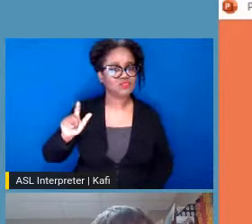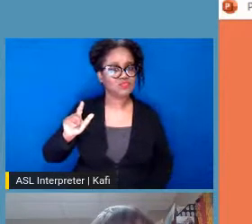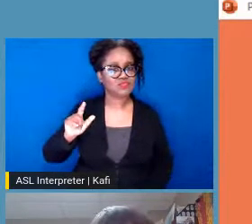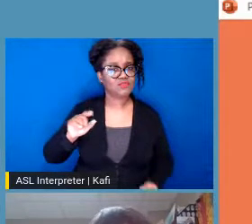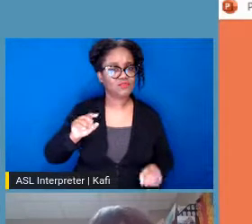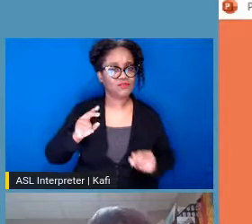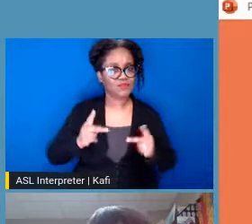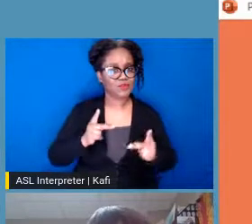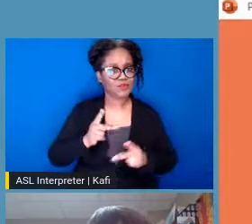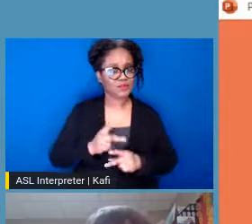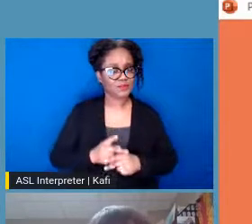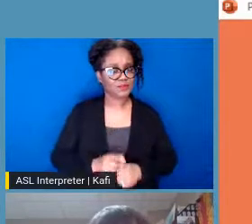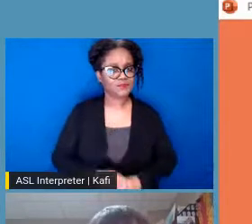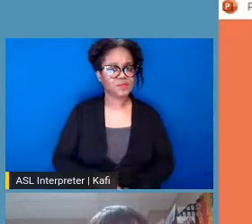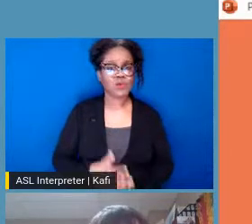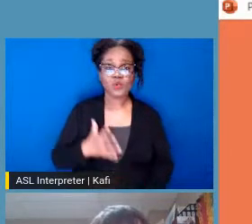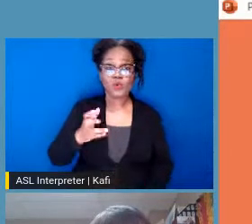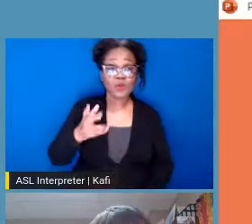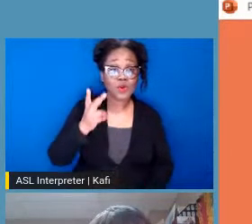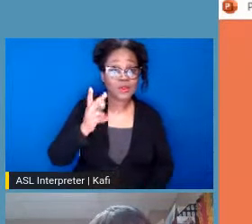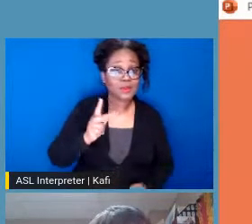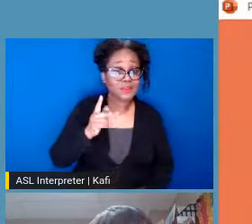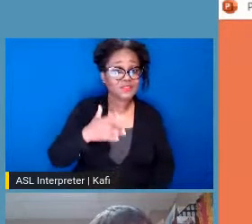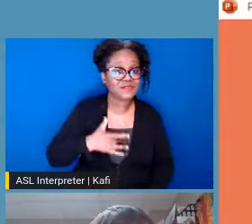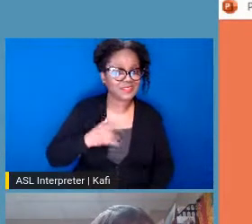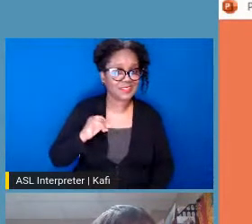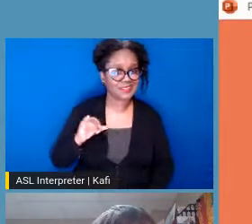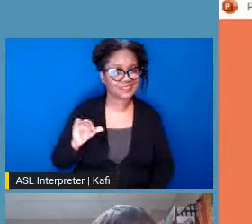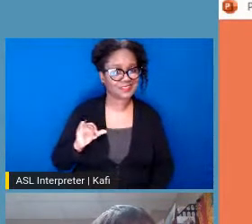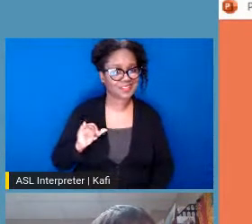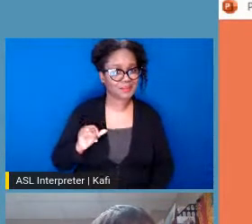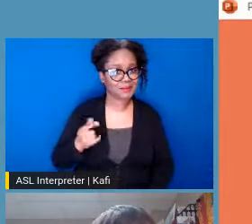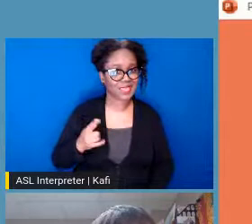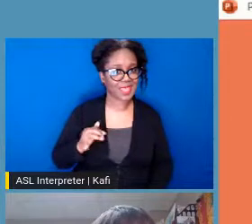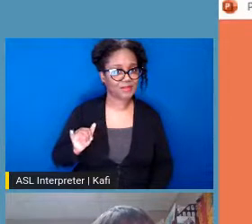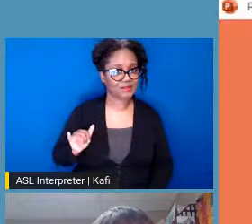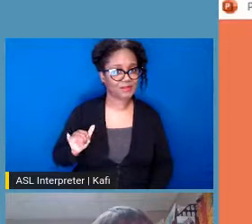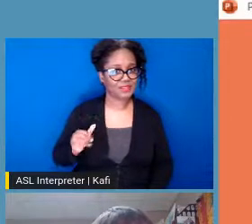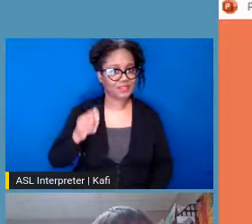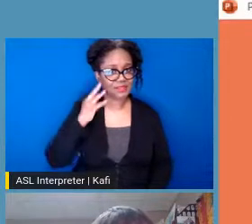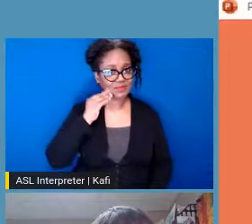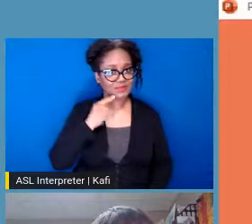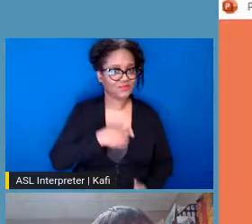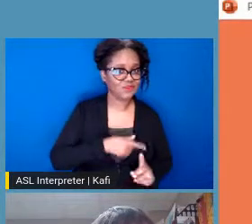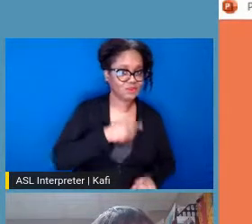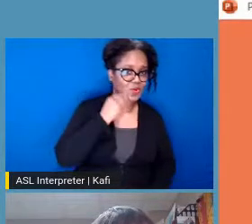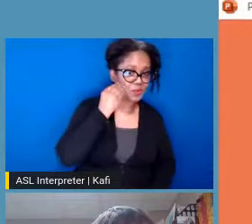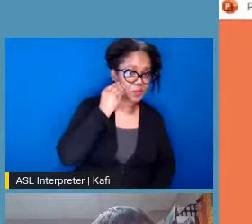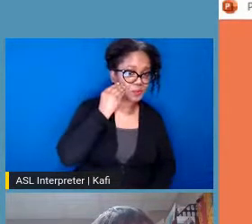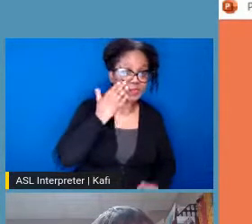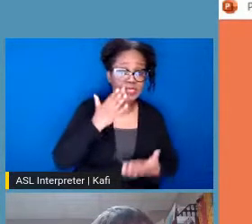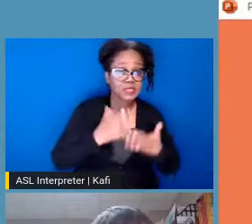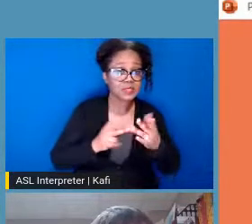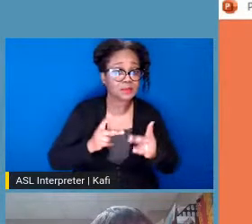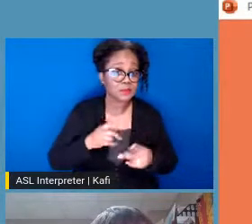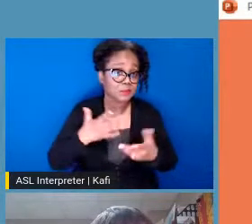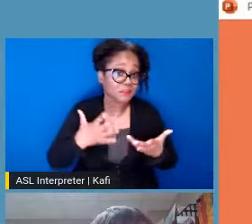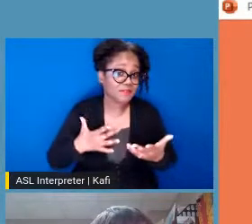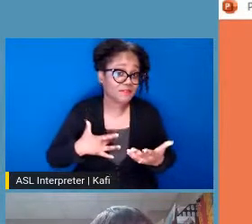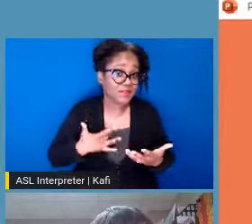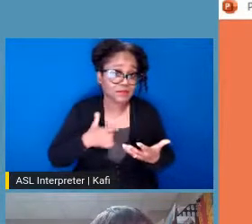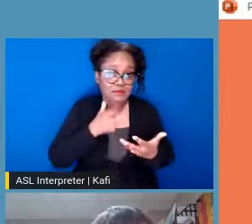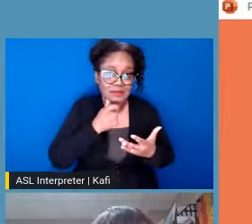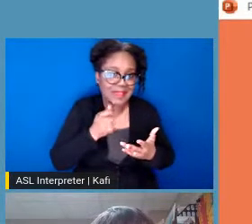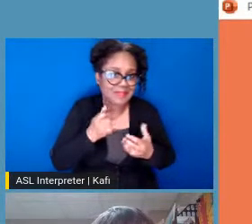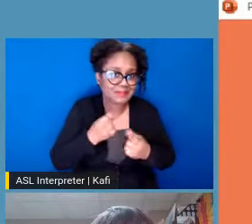gallery, whether you didn't feel safe coming to visit us in person at the time or you were somewhere else. So with